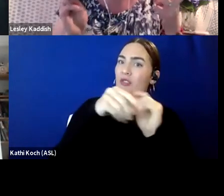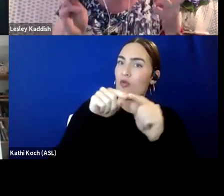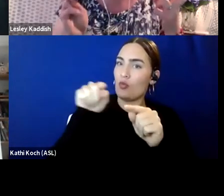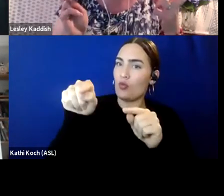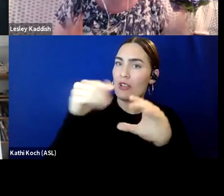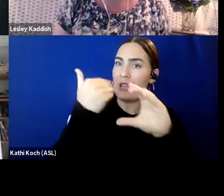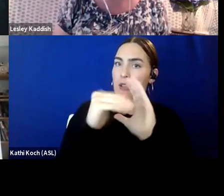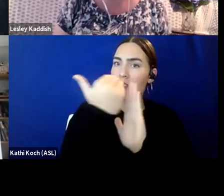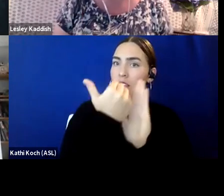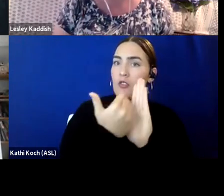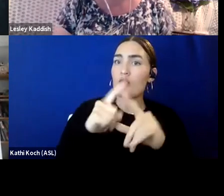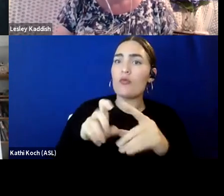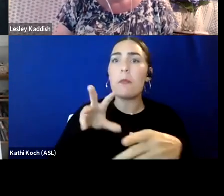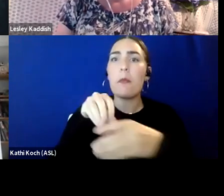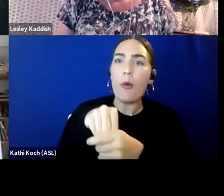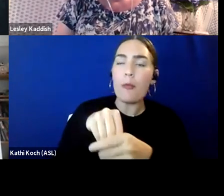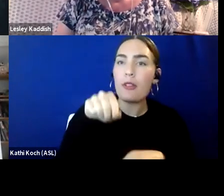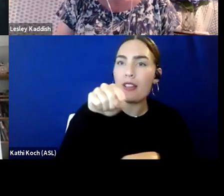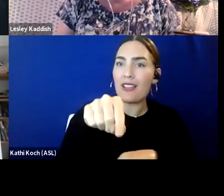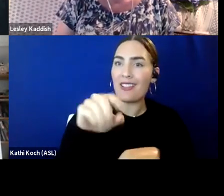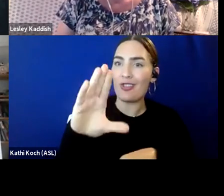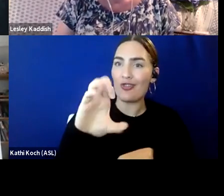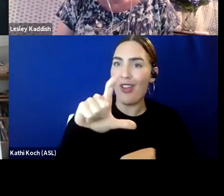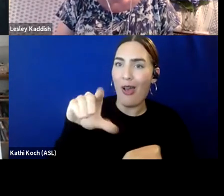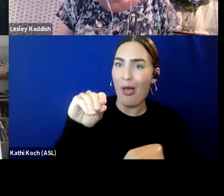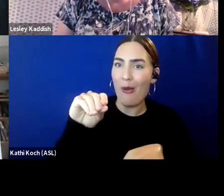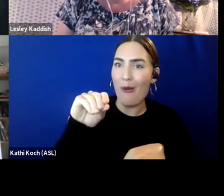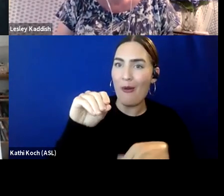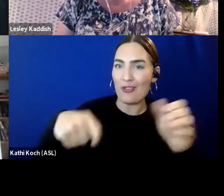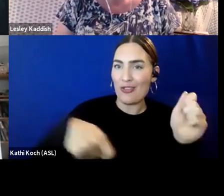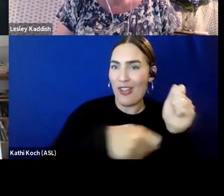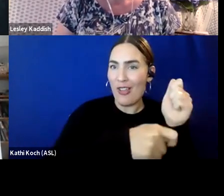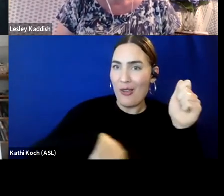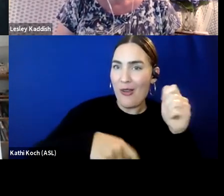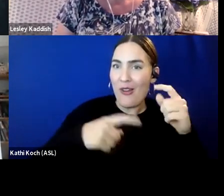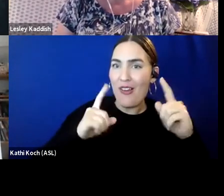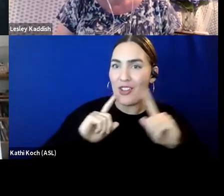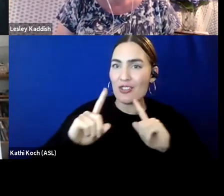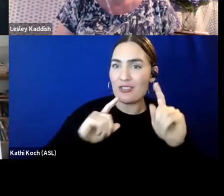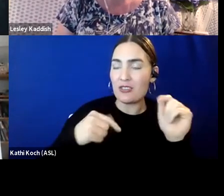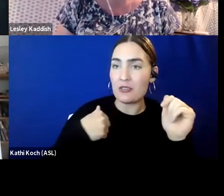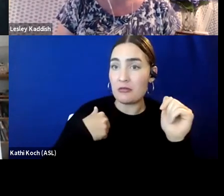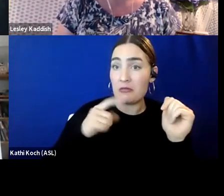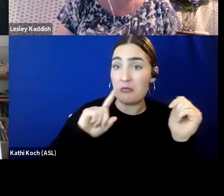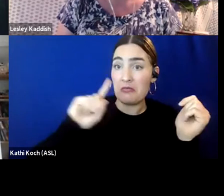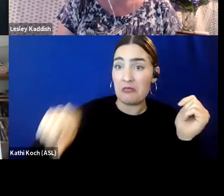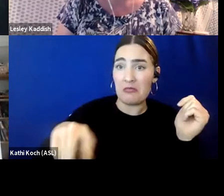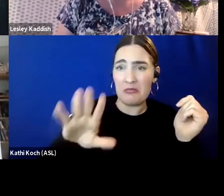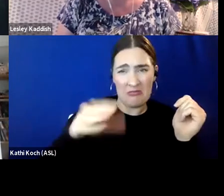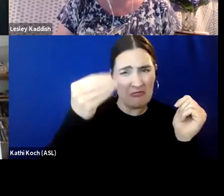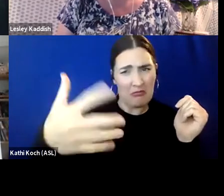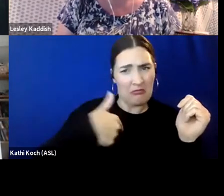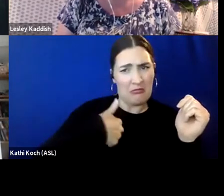cello conversations. And right away, I just responded. I'm not a brave person. I'm